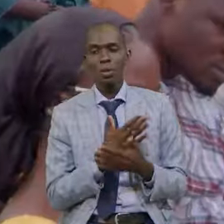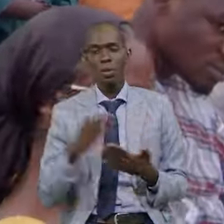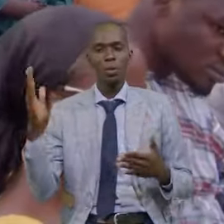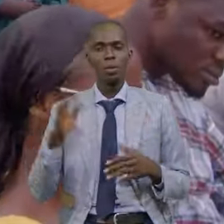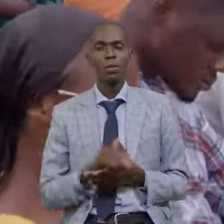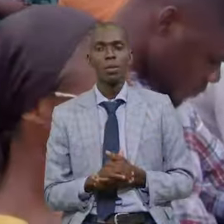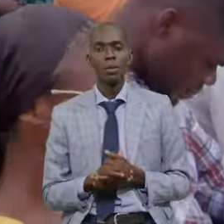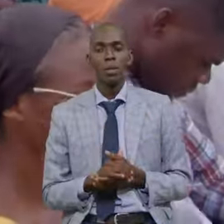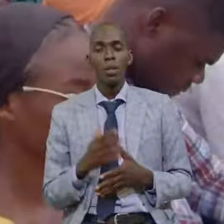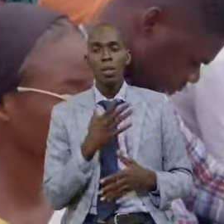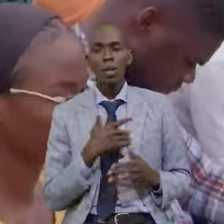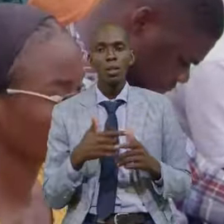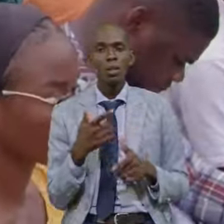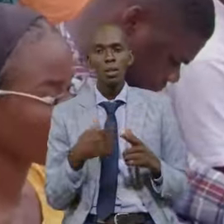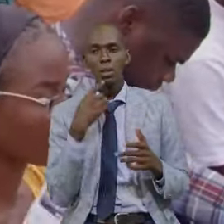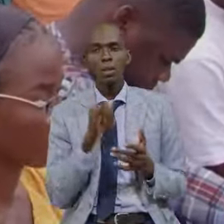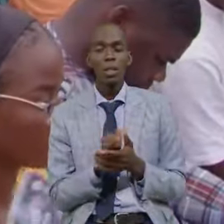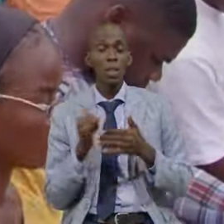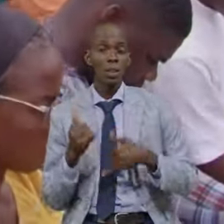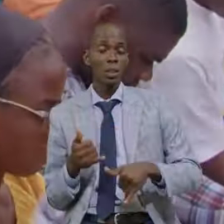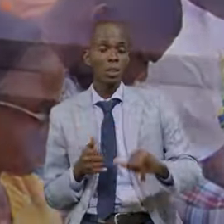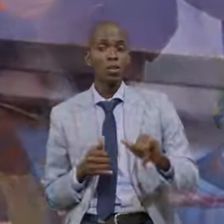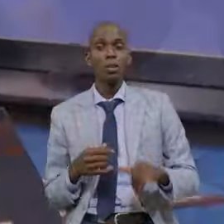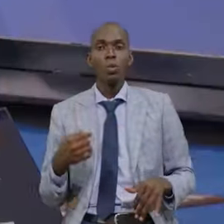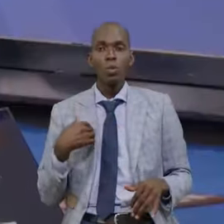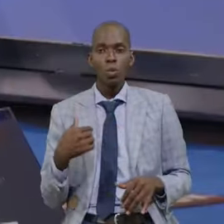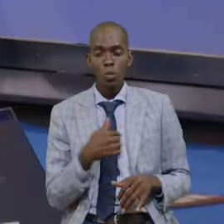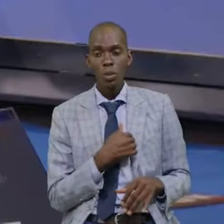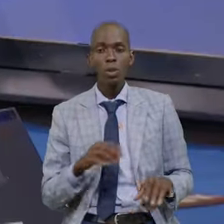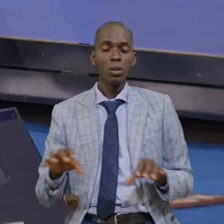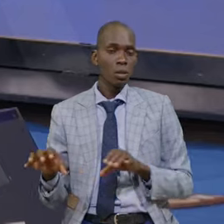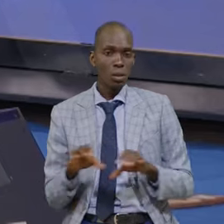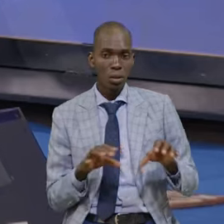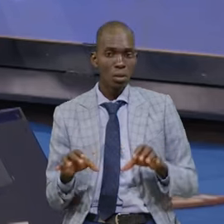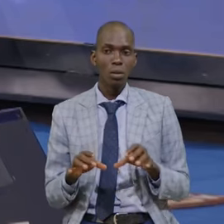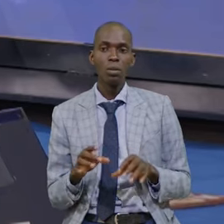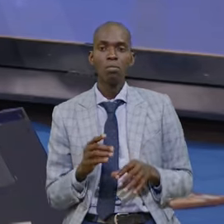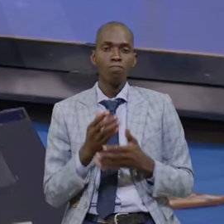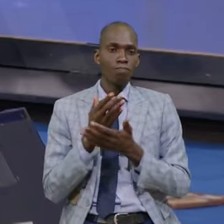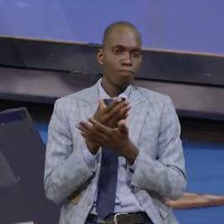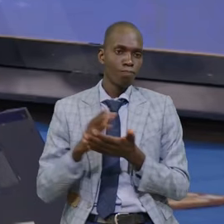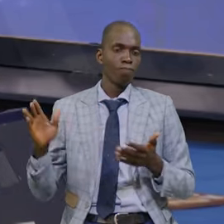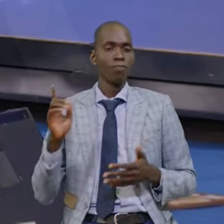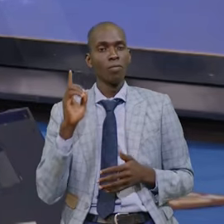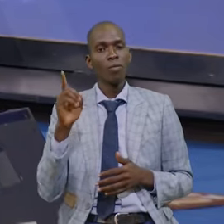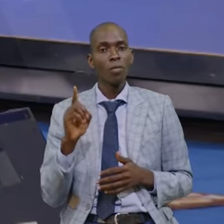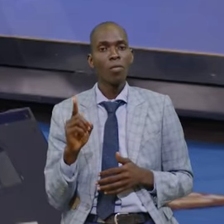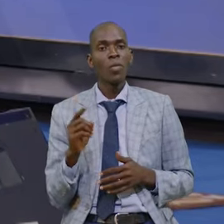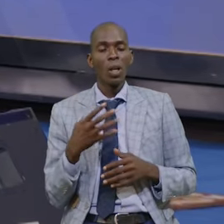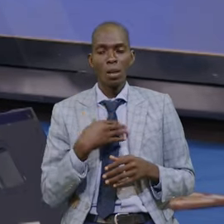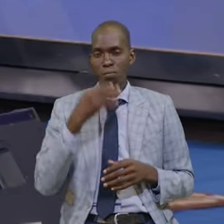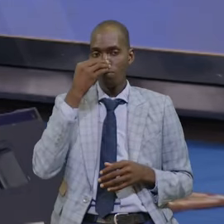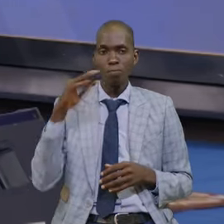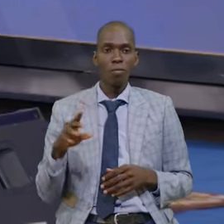And then it says, yet we did esteem him stricken, smitten of God,